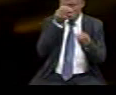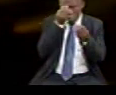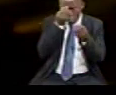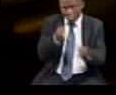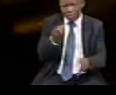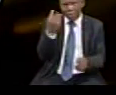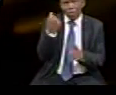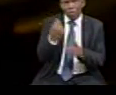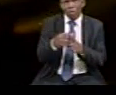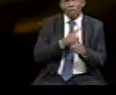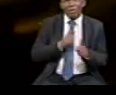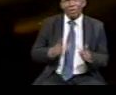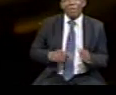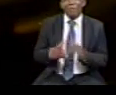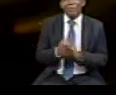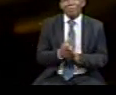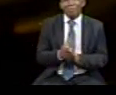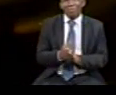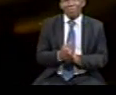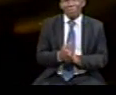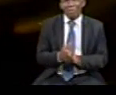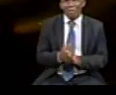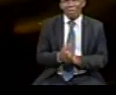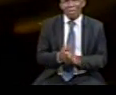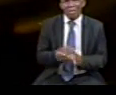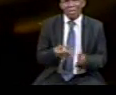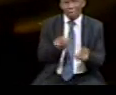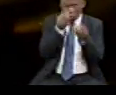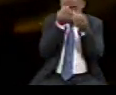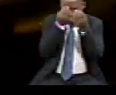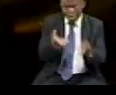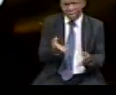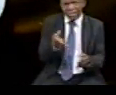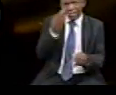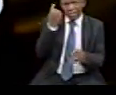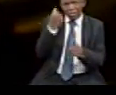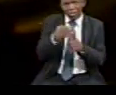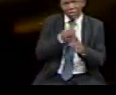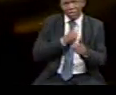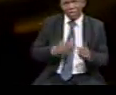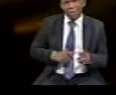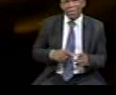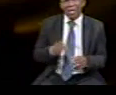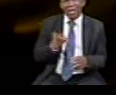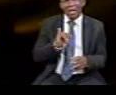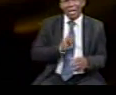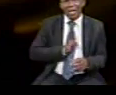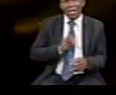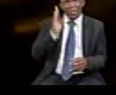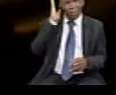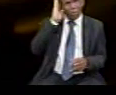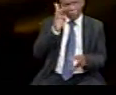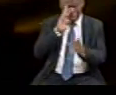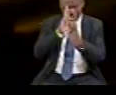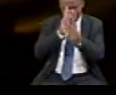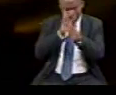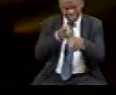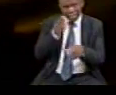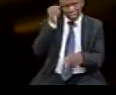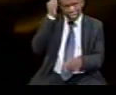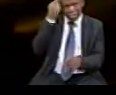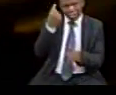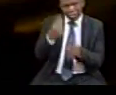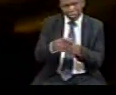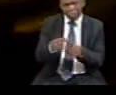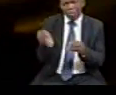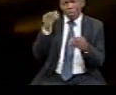His mouth. I'm going to highly esteem it. I've esteemed His word more than my necessary meat. That is job for you.